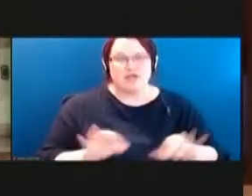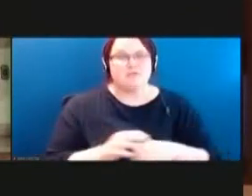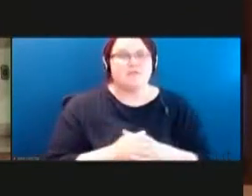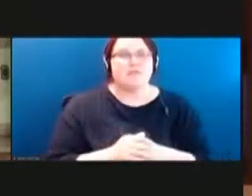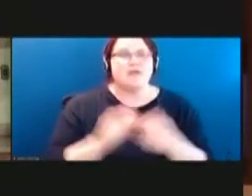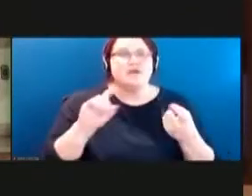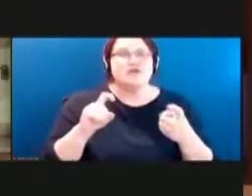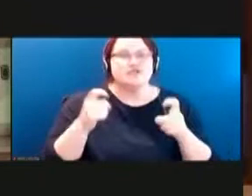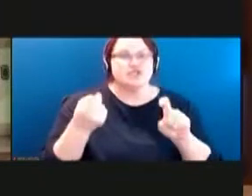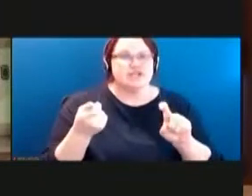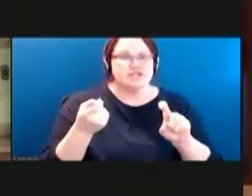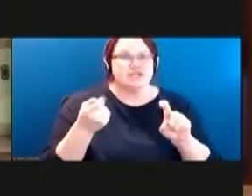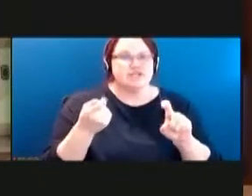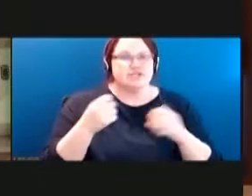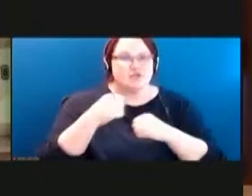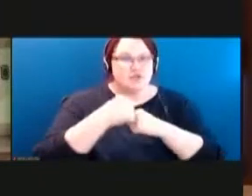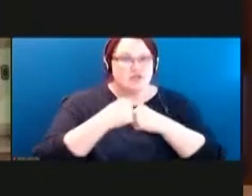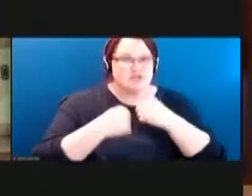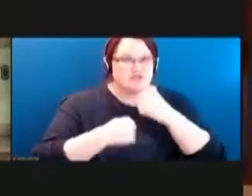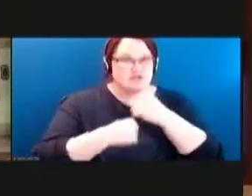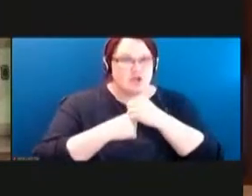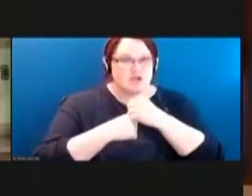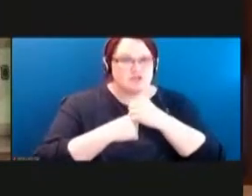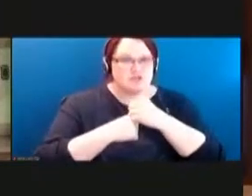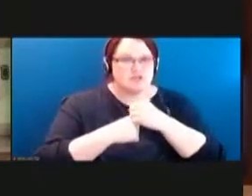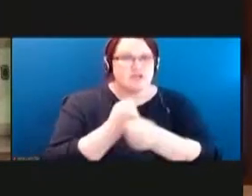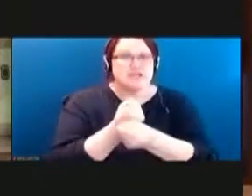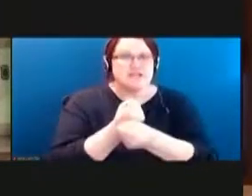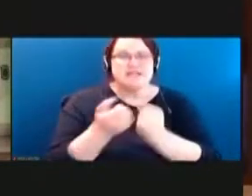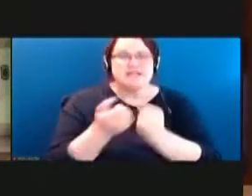structure saved money.